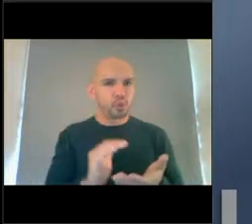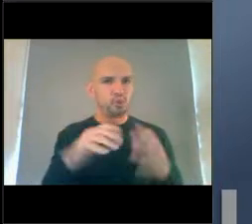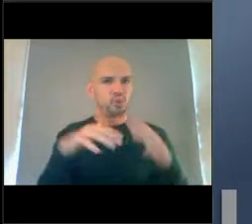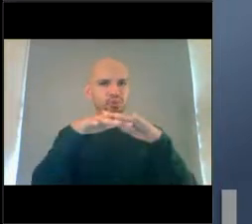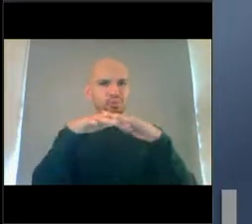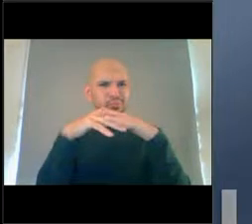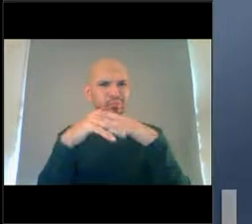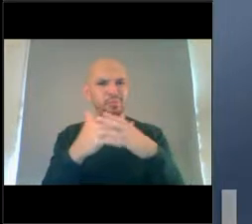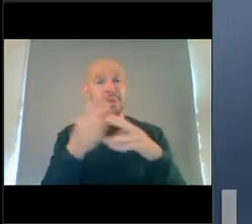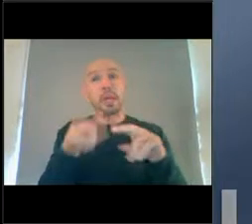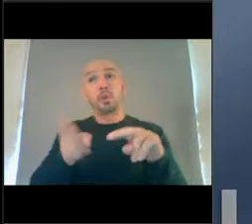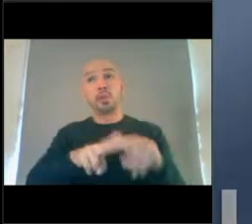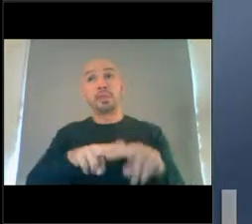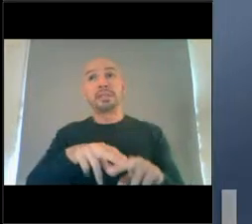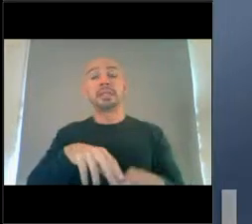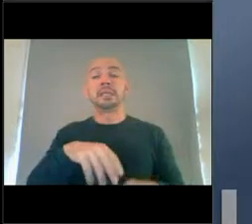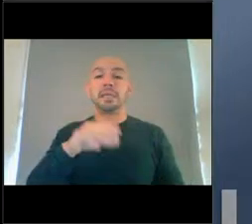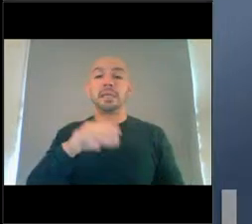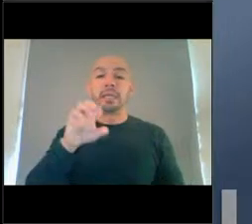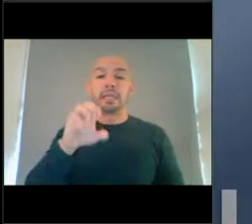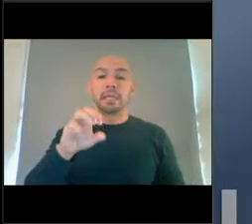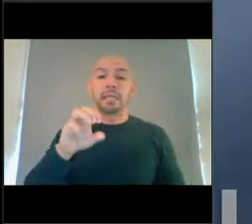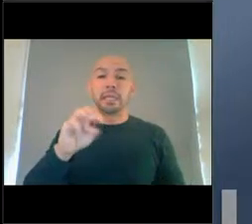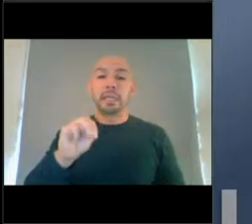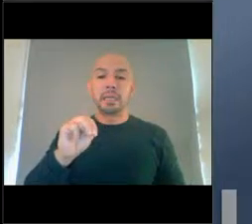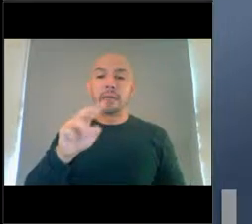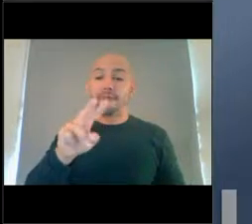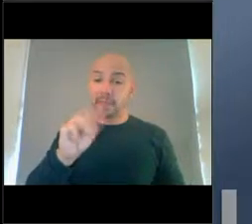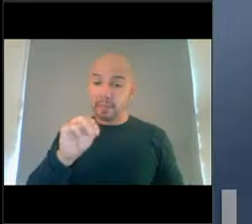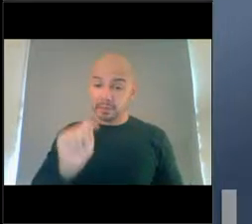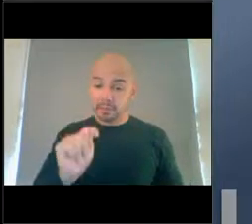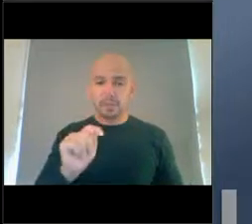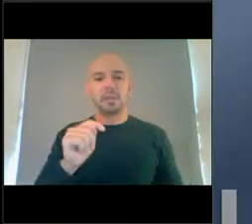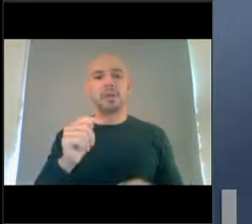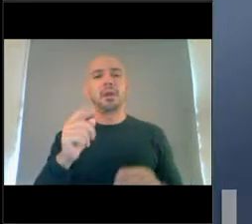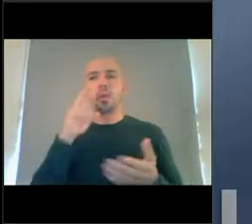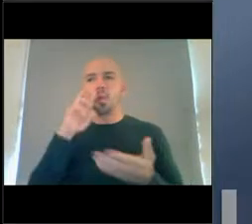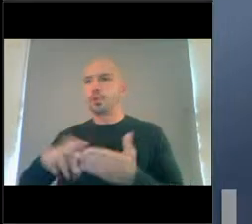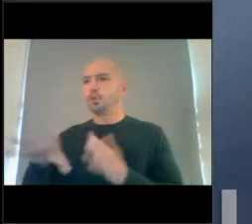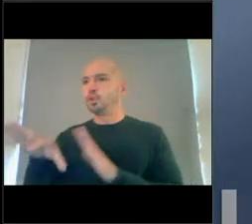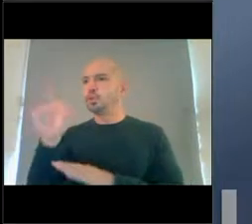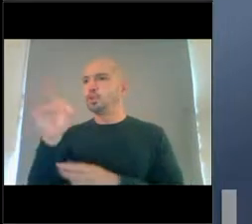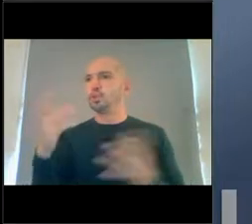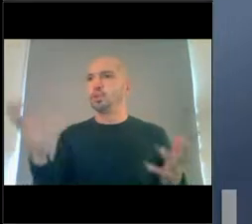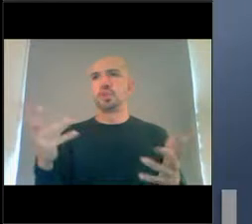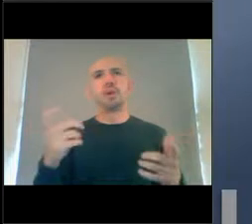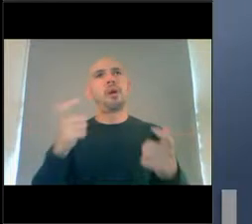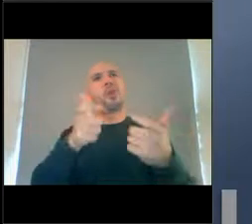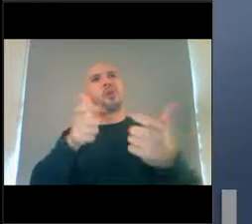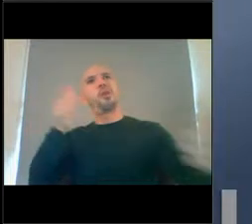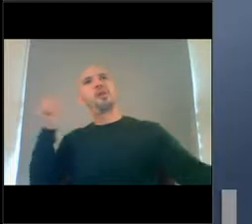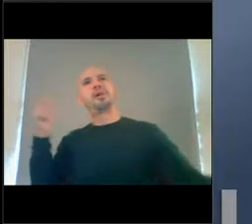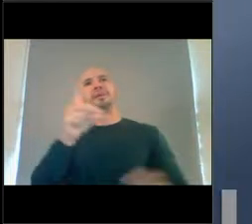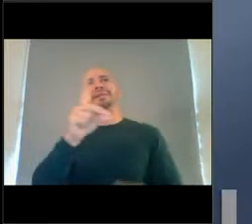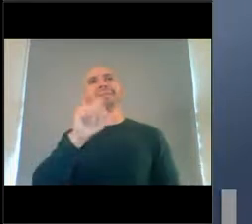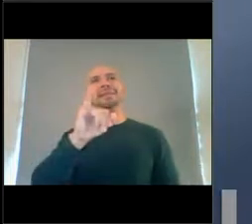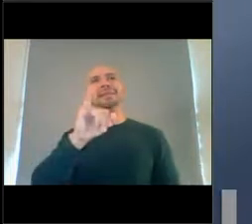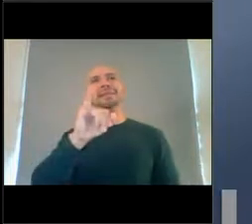vmt studies have shown that a large diesel trucks are the greatest contributor of pm 2.5